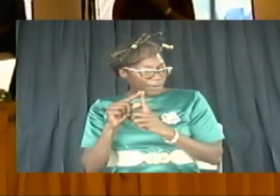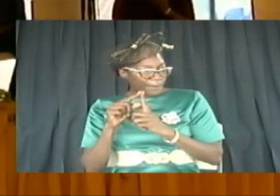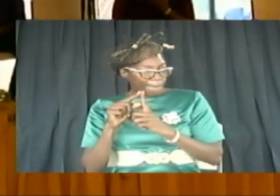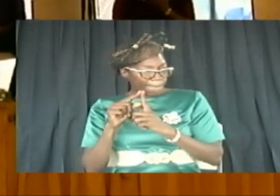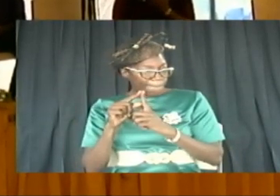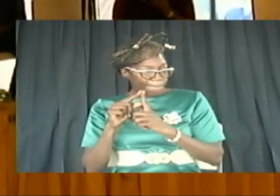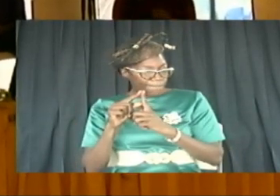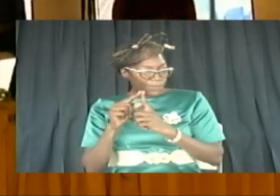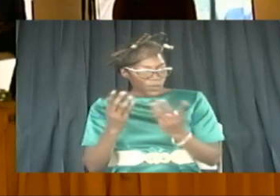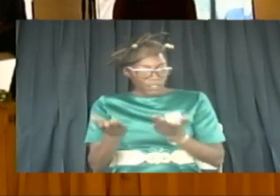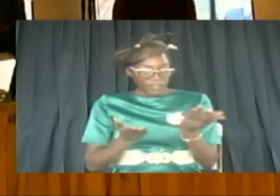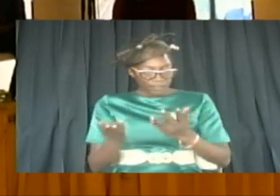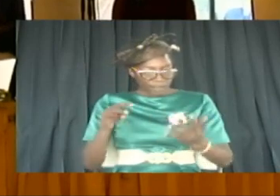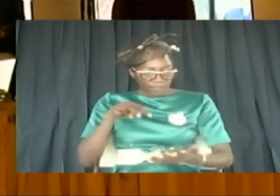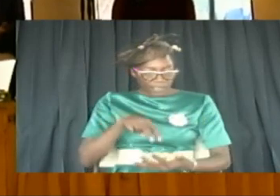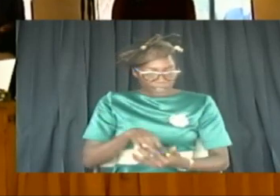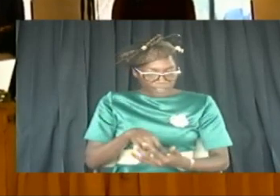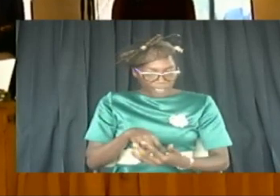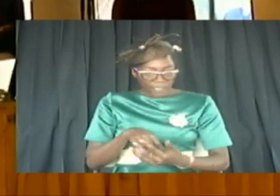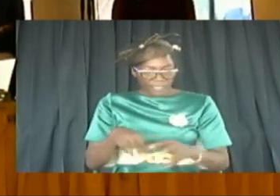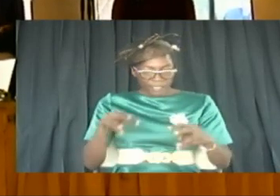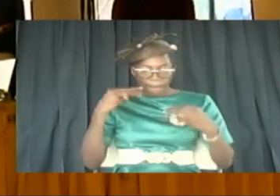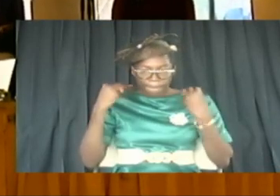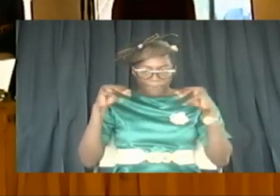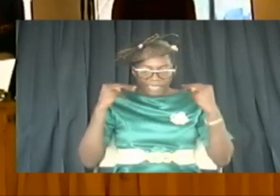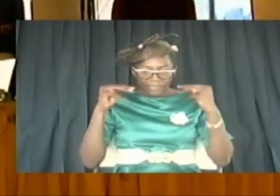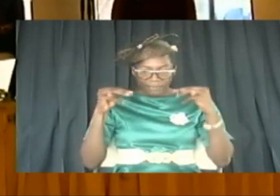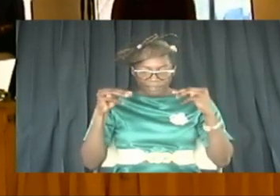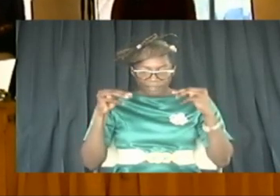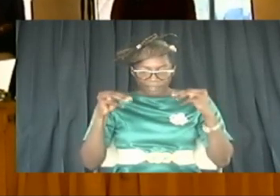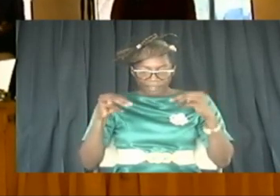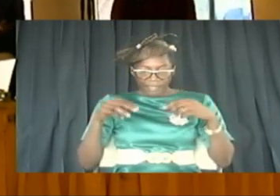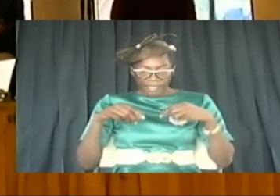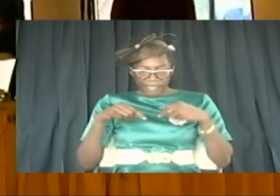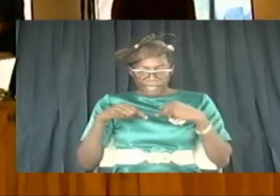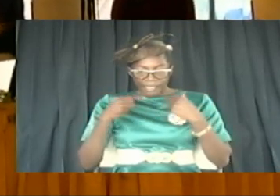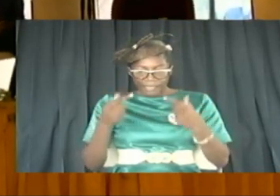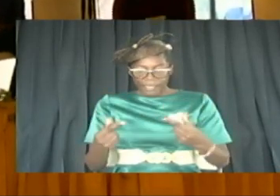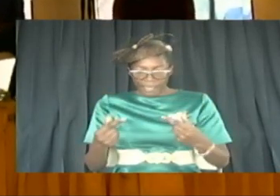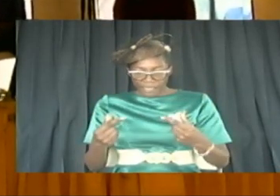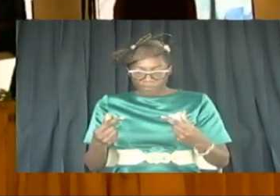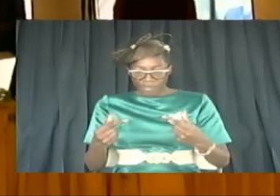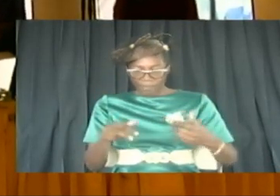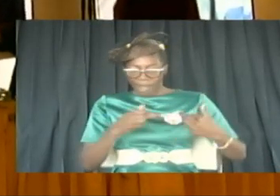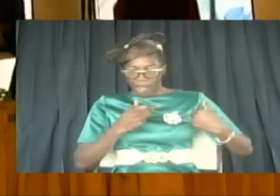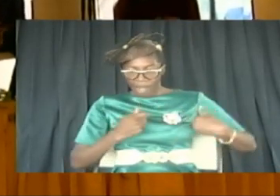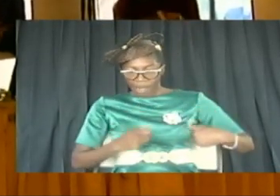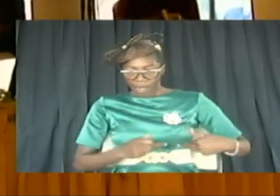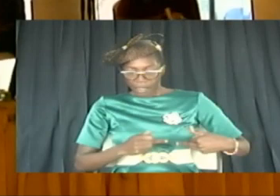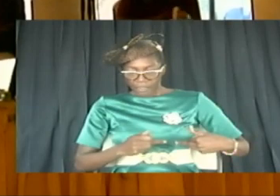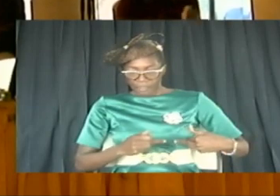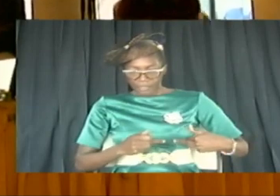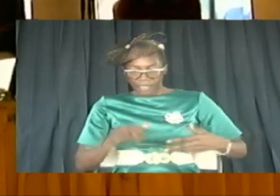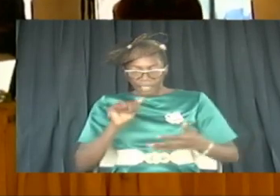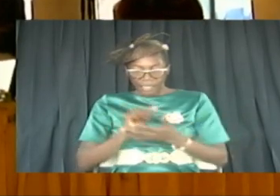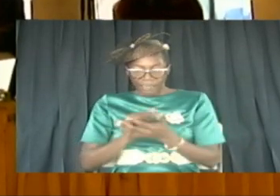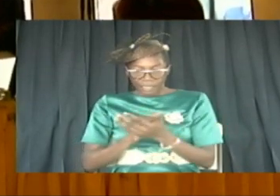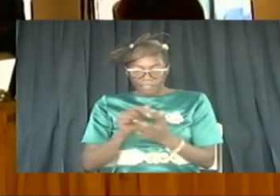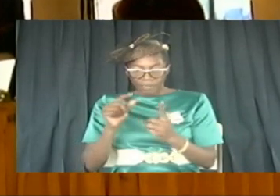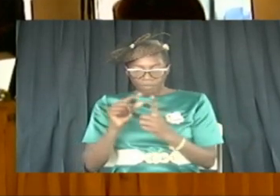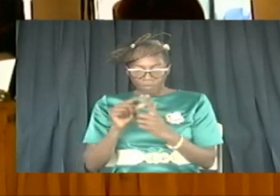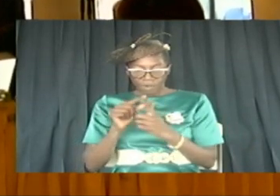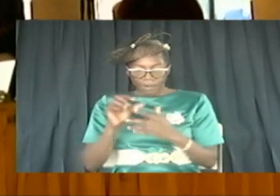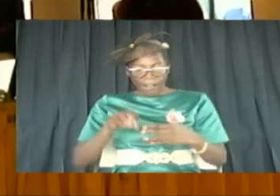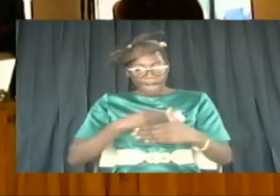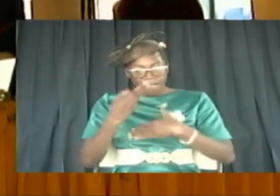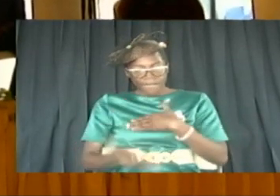your servant stands to minister, that you'll grant us receptive hearts, that your word will fall on